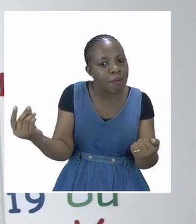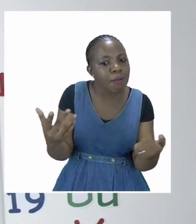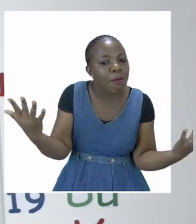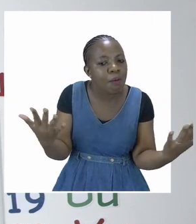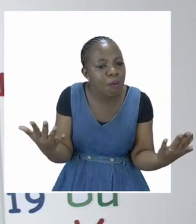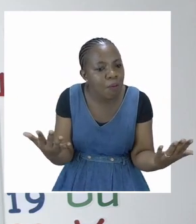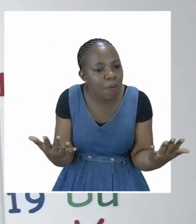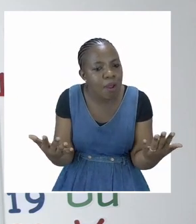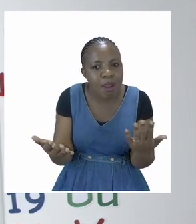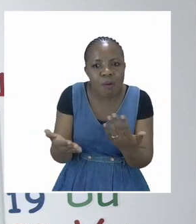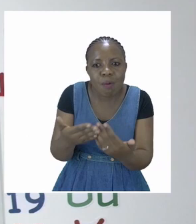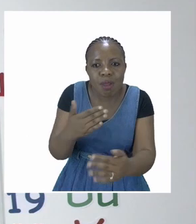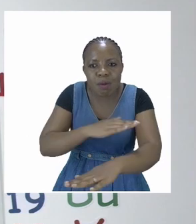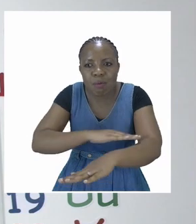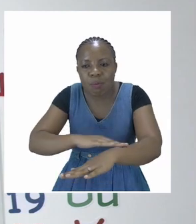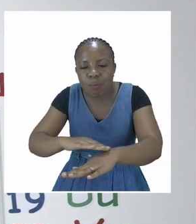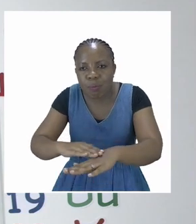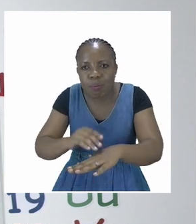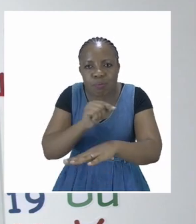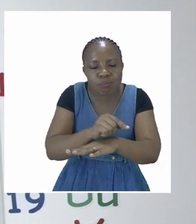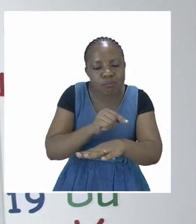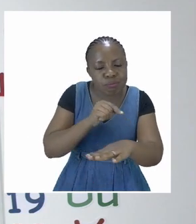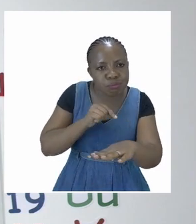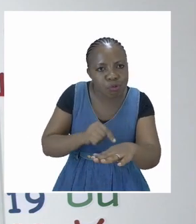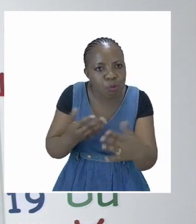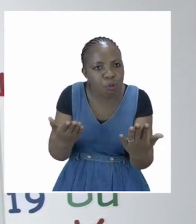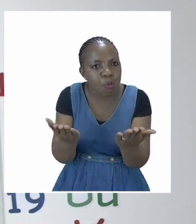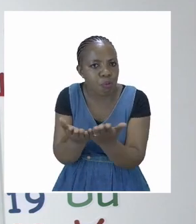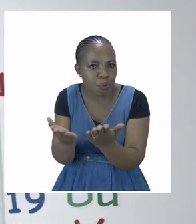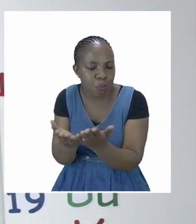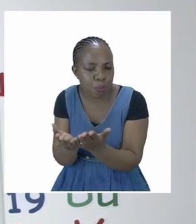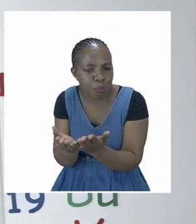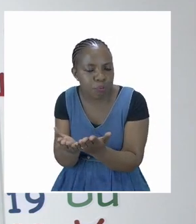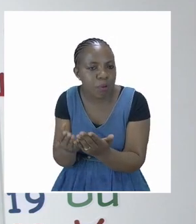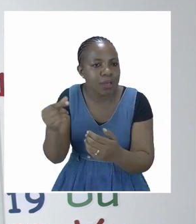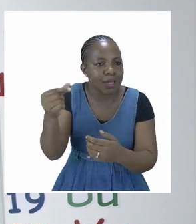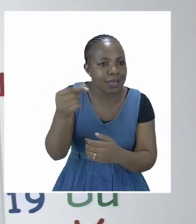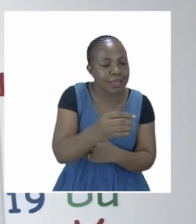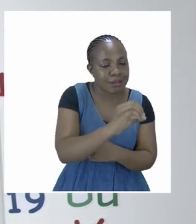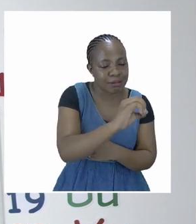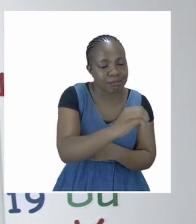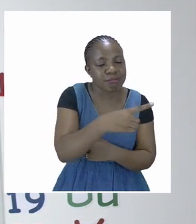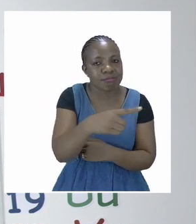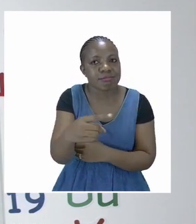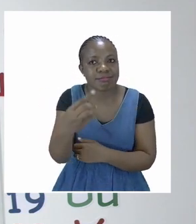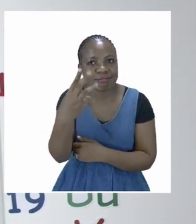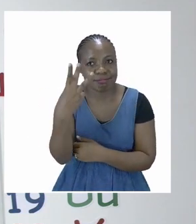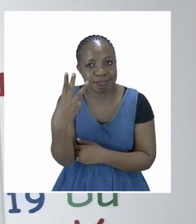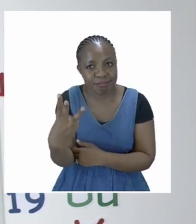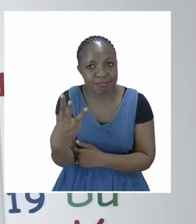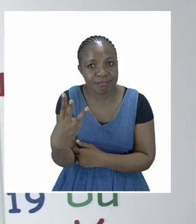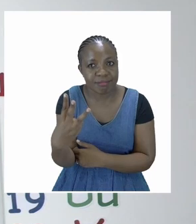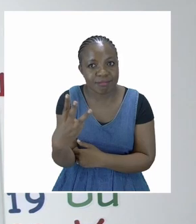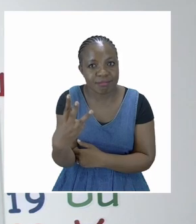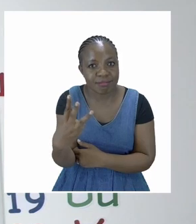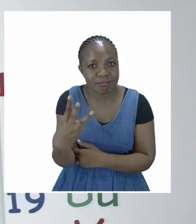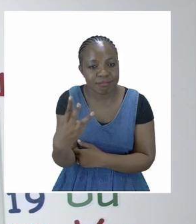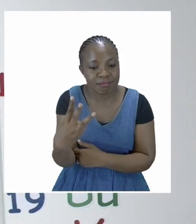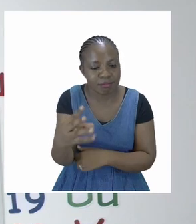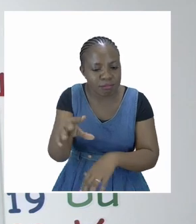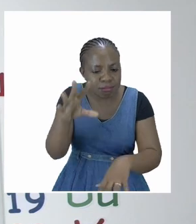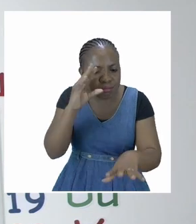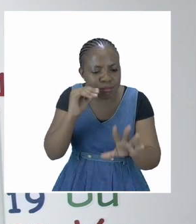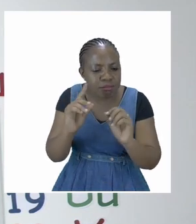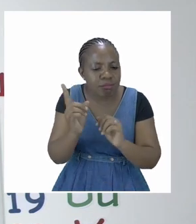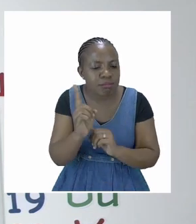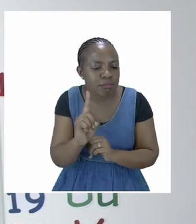to Thursday for pre-primary up until grade 3. The lessons are for listening